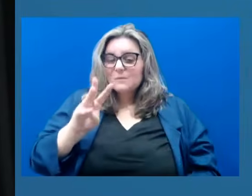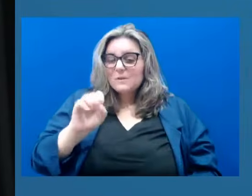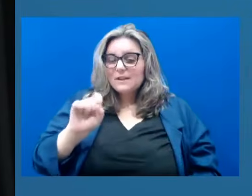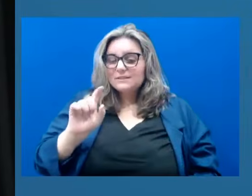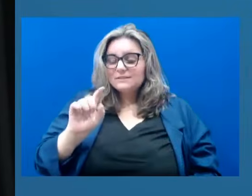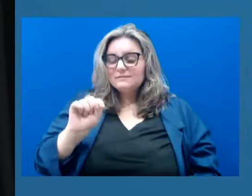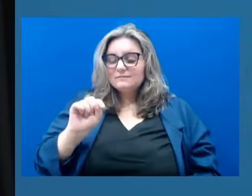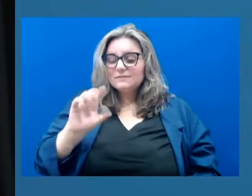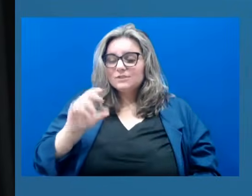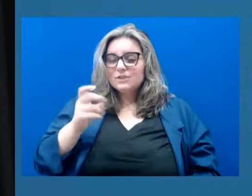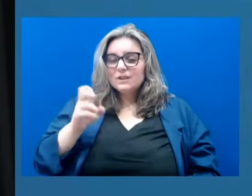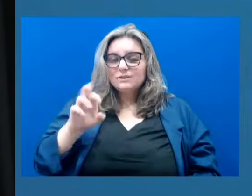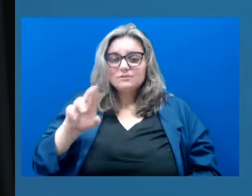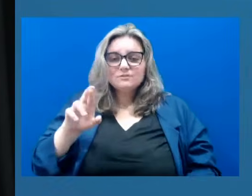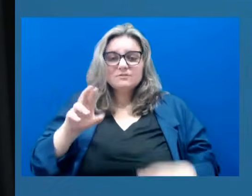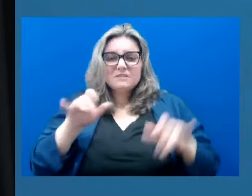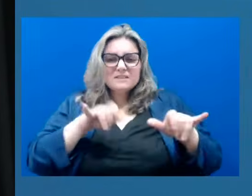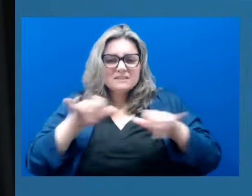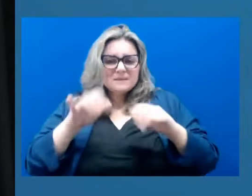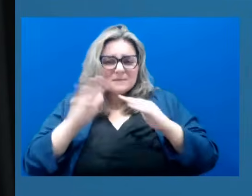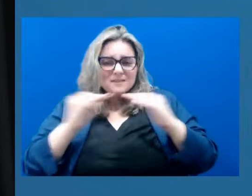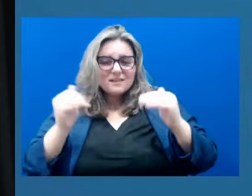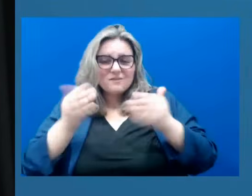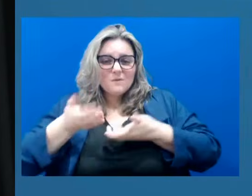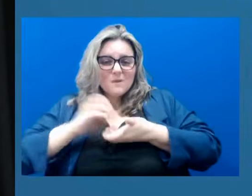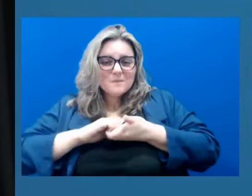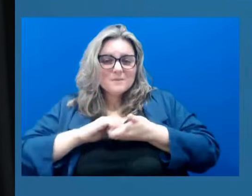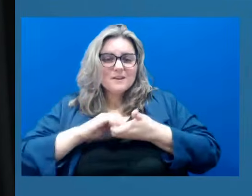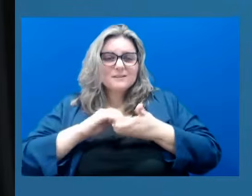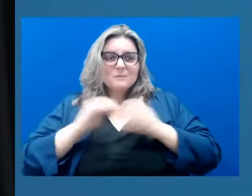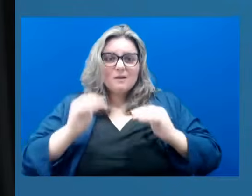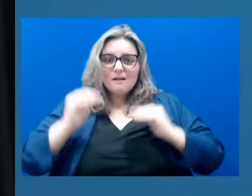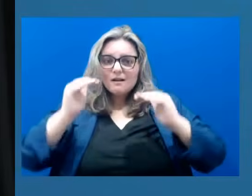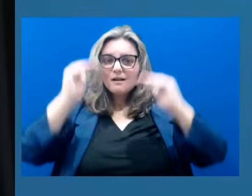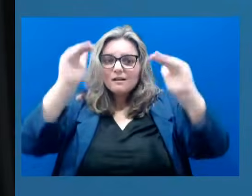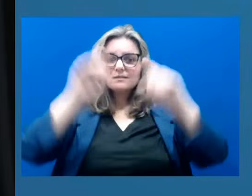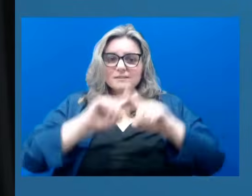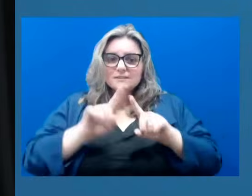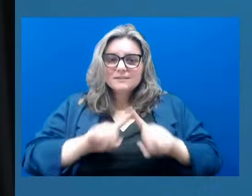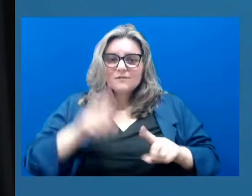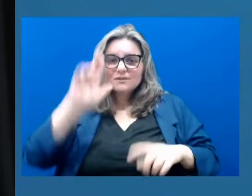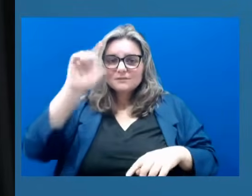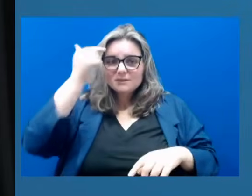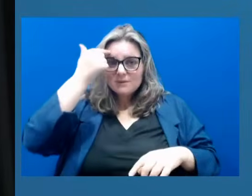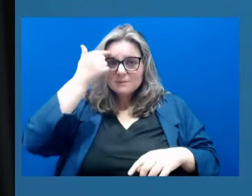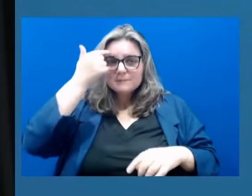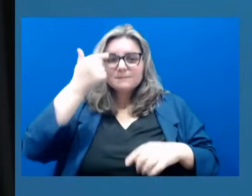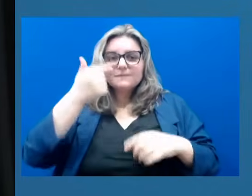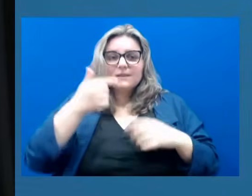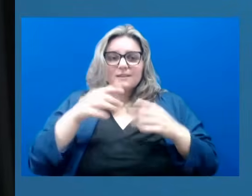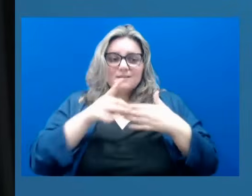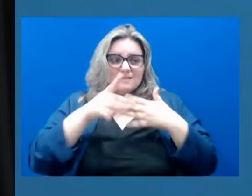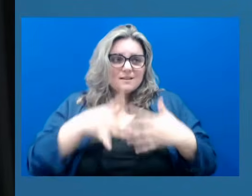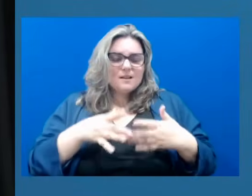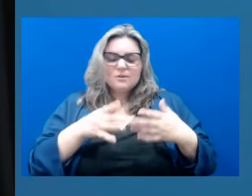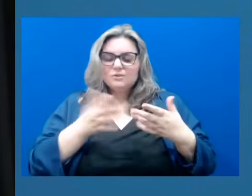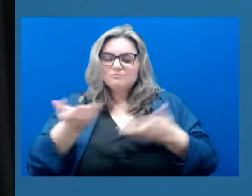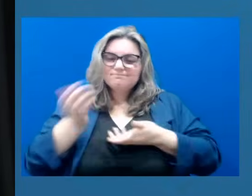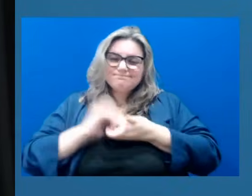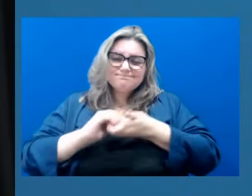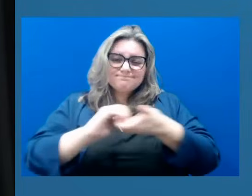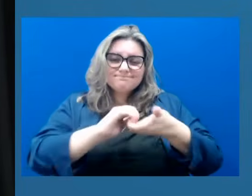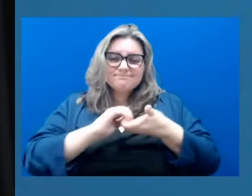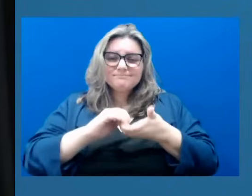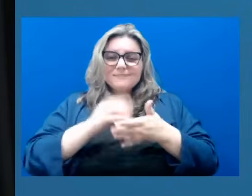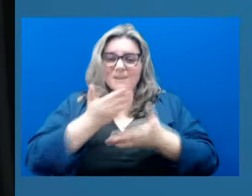between your local government, your county government, your state legislators, and the leader of this state government that are showing progress and